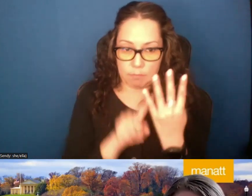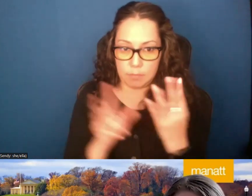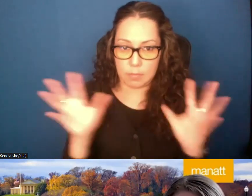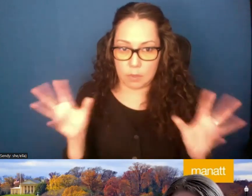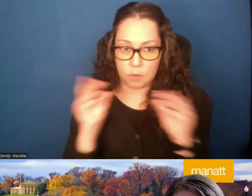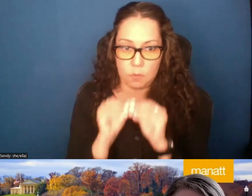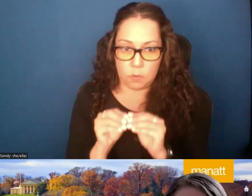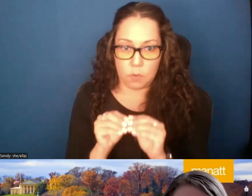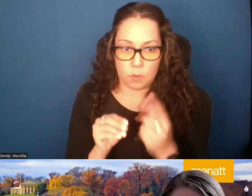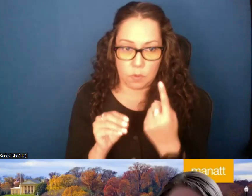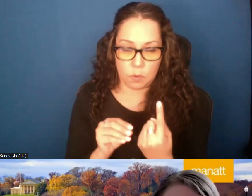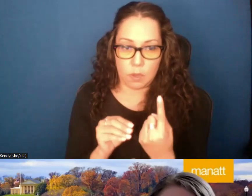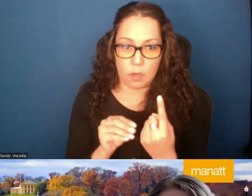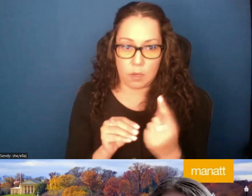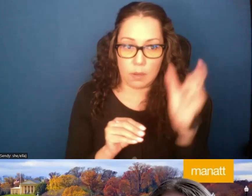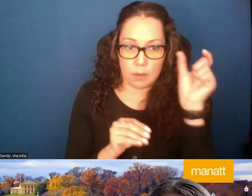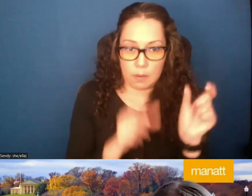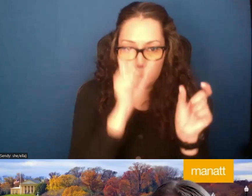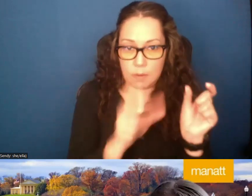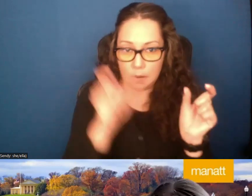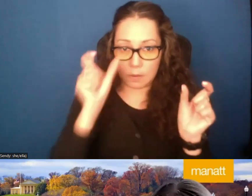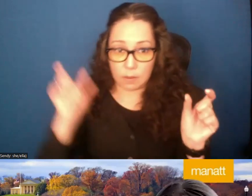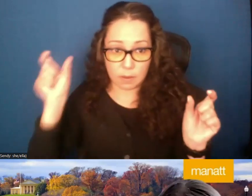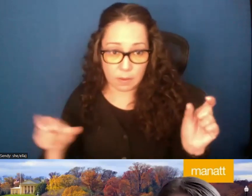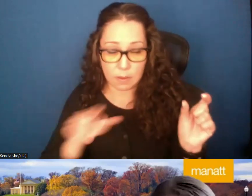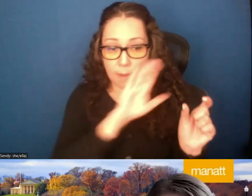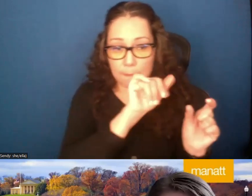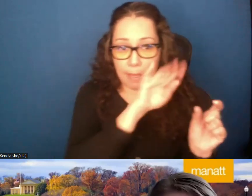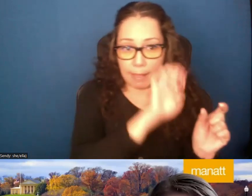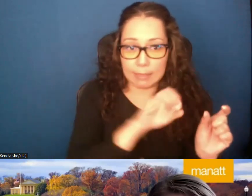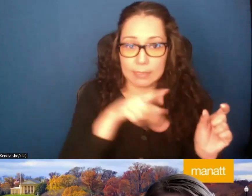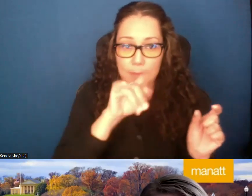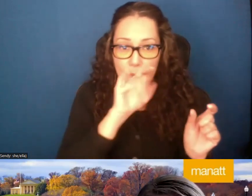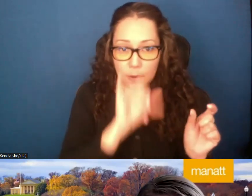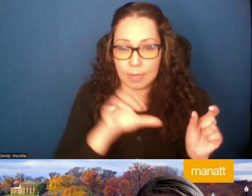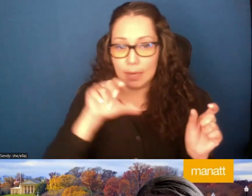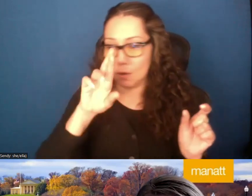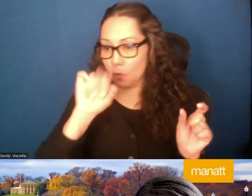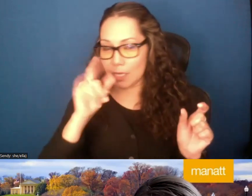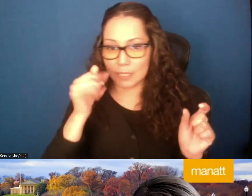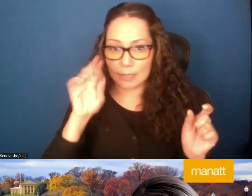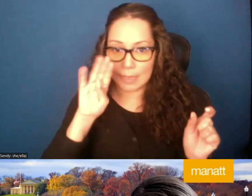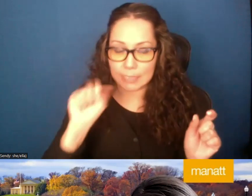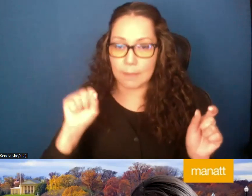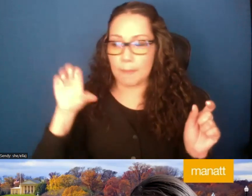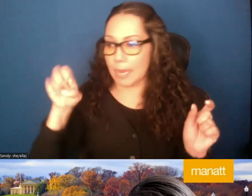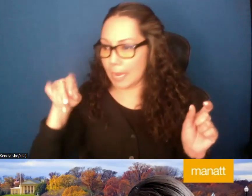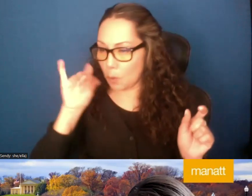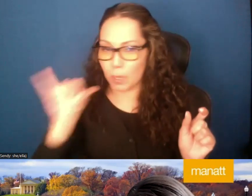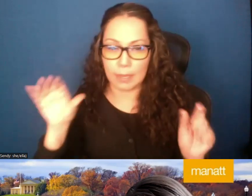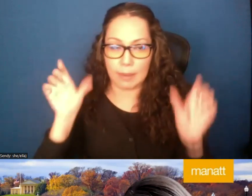regionalism and equity to help us understand how we might develop policies focused on balance parity regional